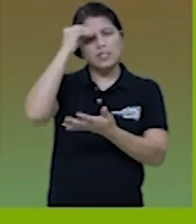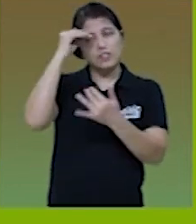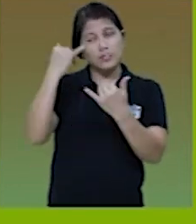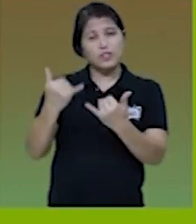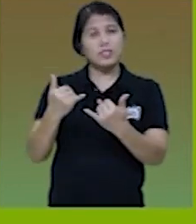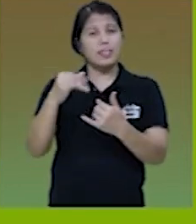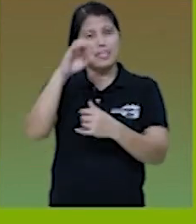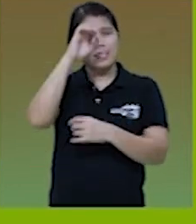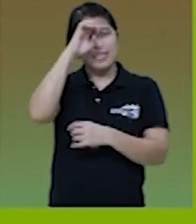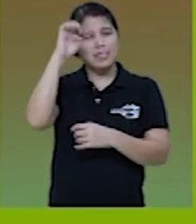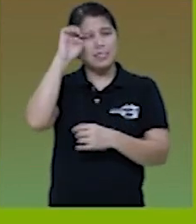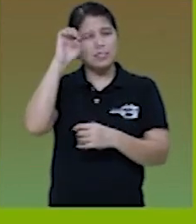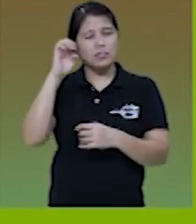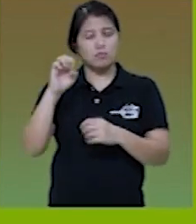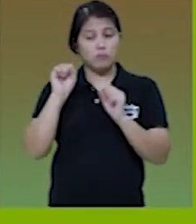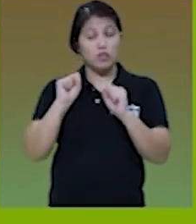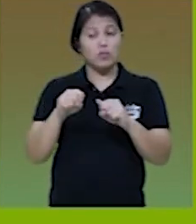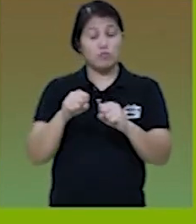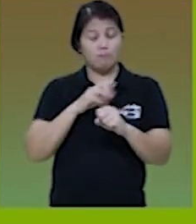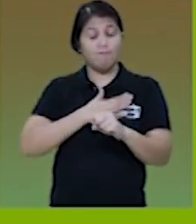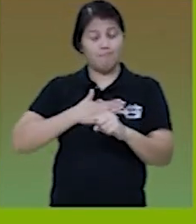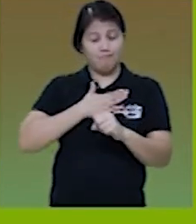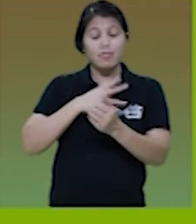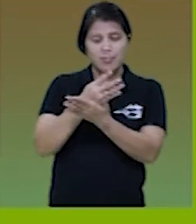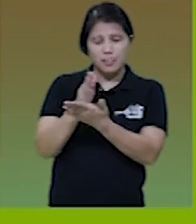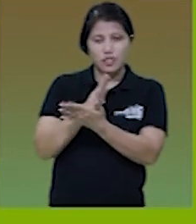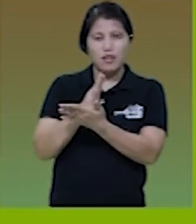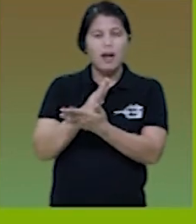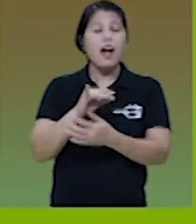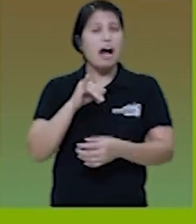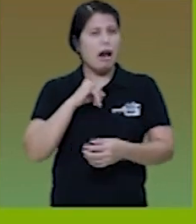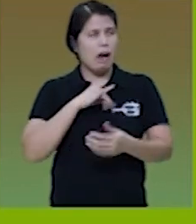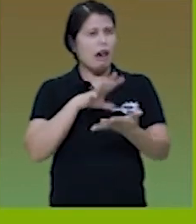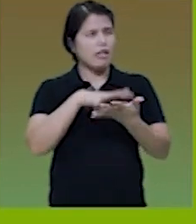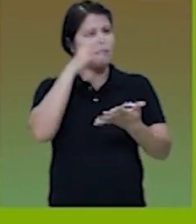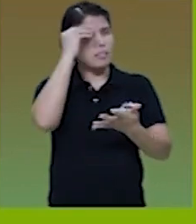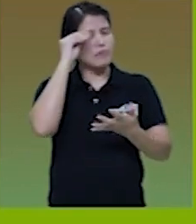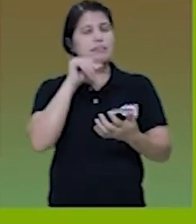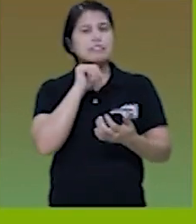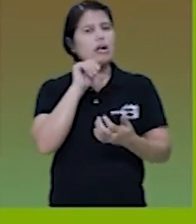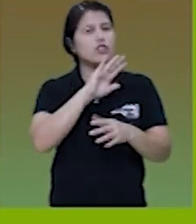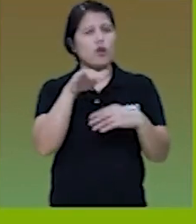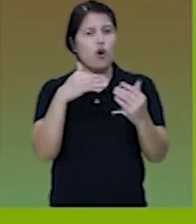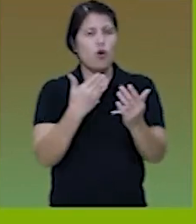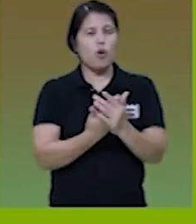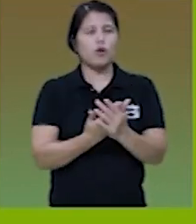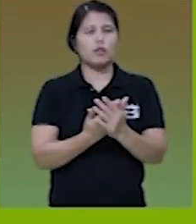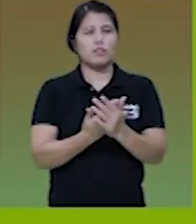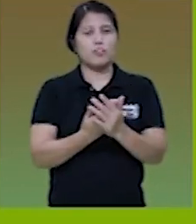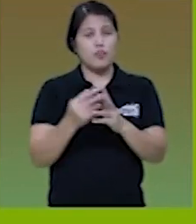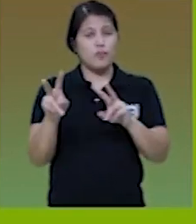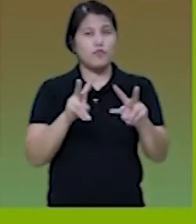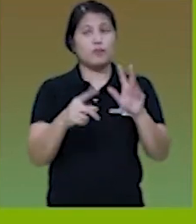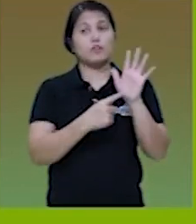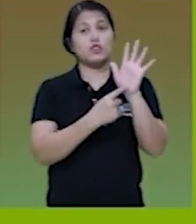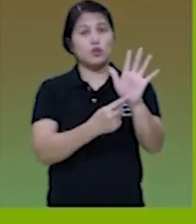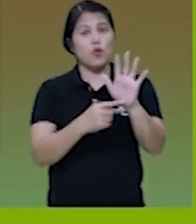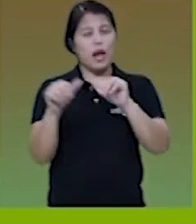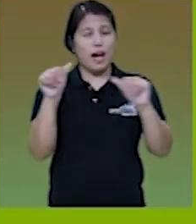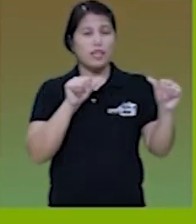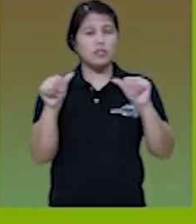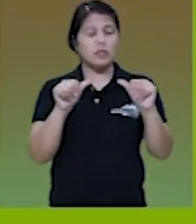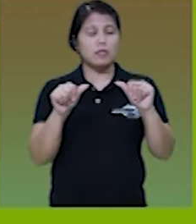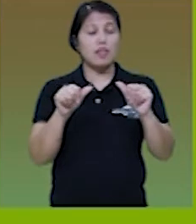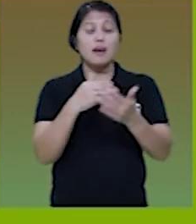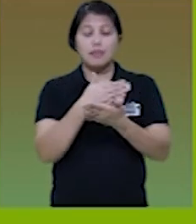learning, Eliz? Can you please share it to us? I learned that not all verbs show actions. Some